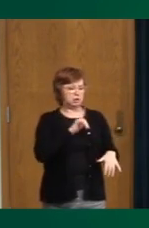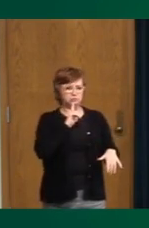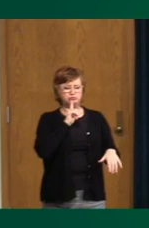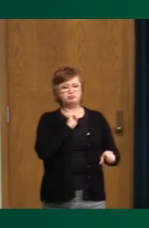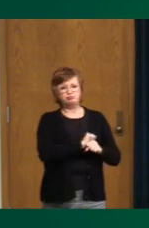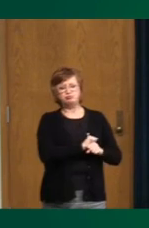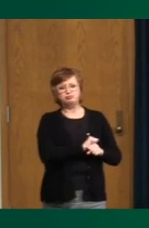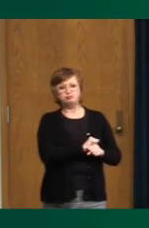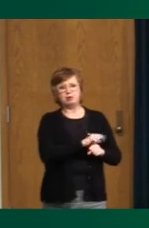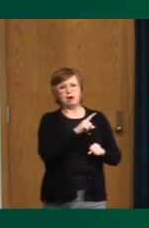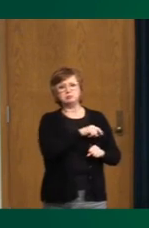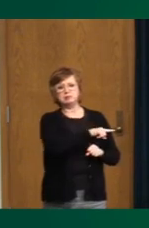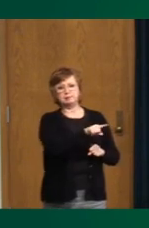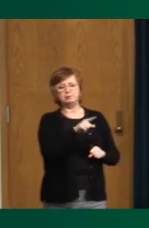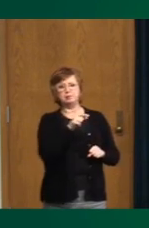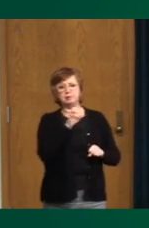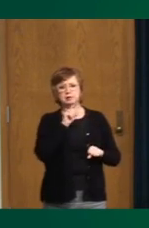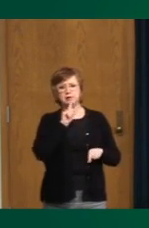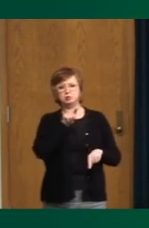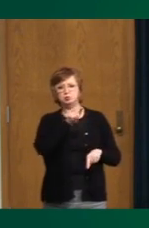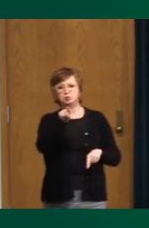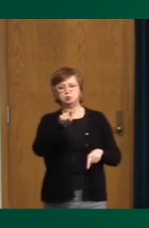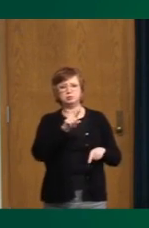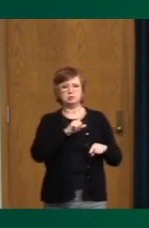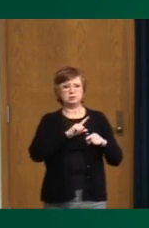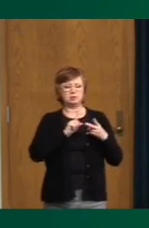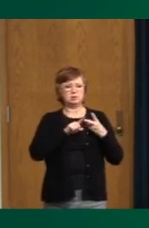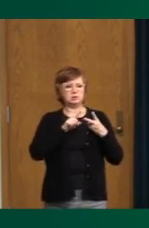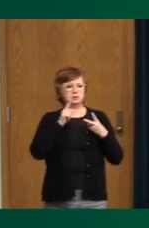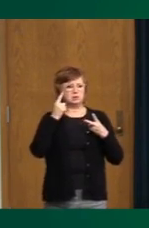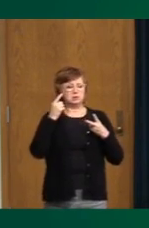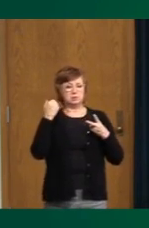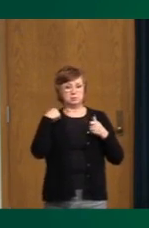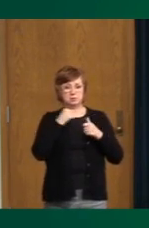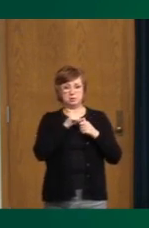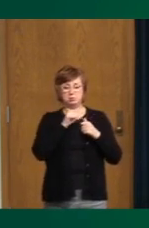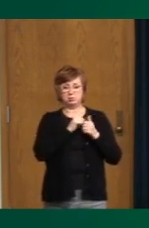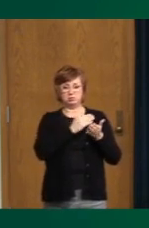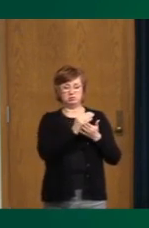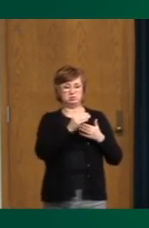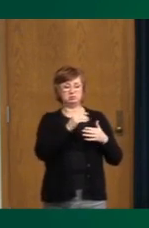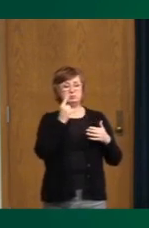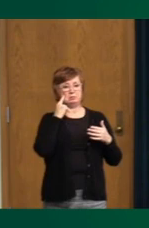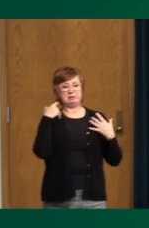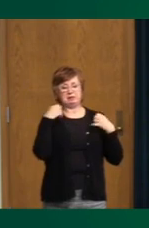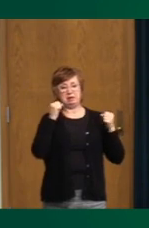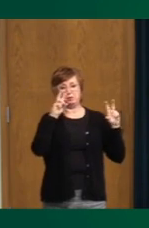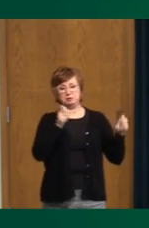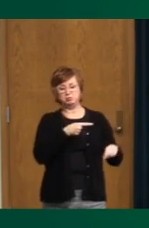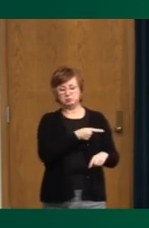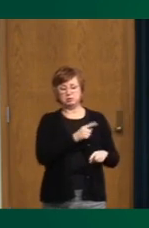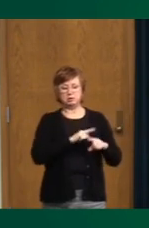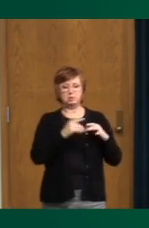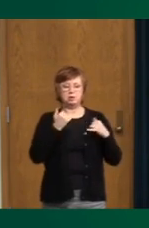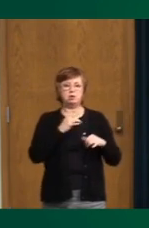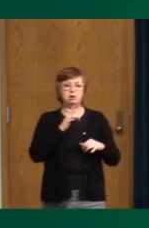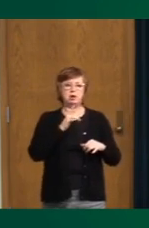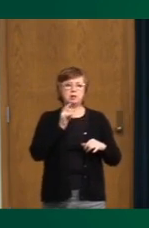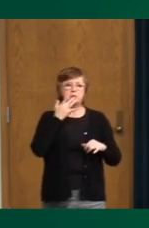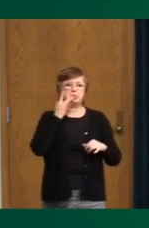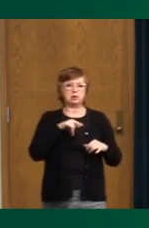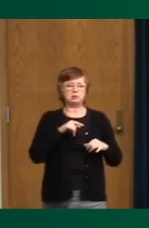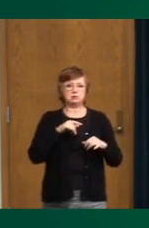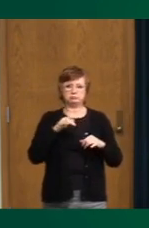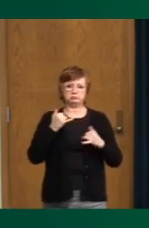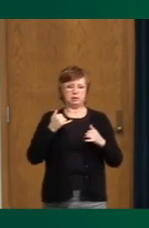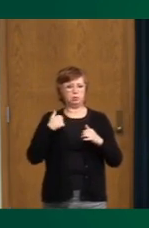that are likely being enhanced from the decision that we made at that point in time. We understand the virus much better today than we did 6 or